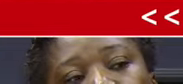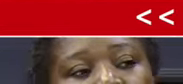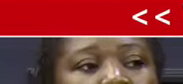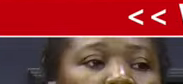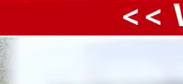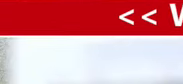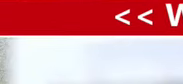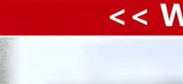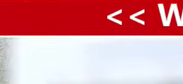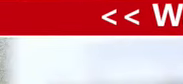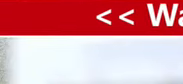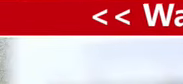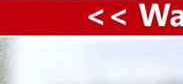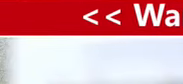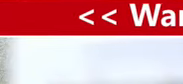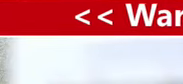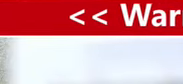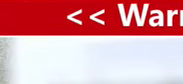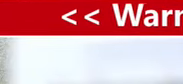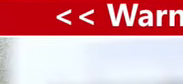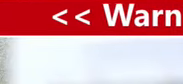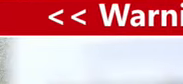Belembe.